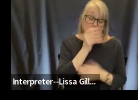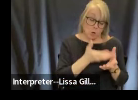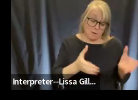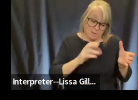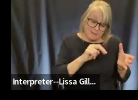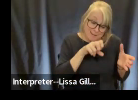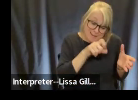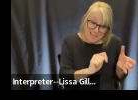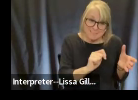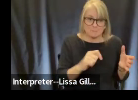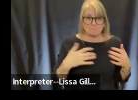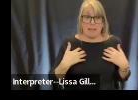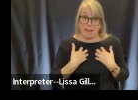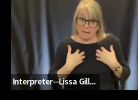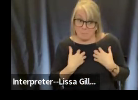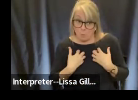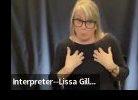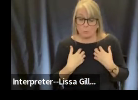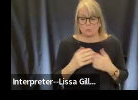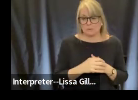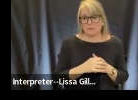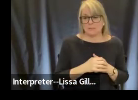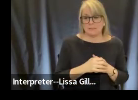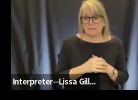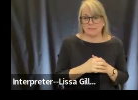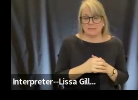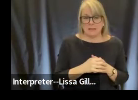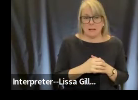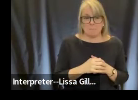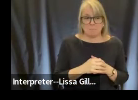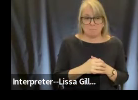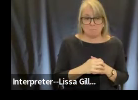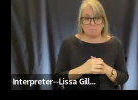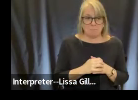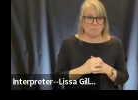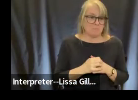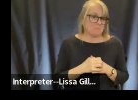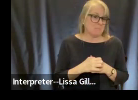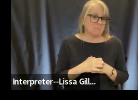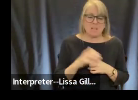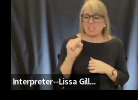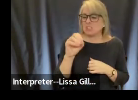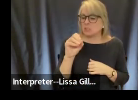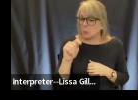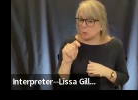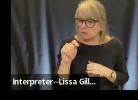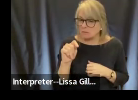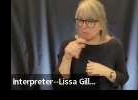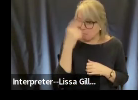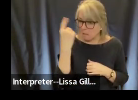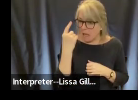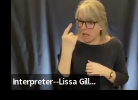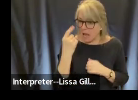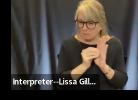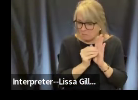be a nice home in that hot temperature we had in the summer, as well as any kind of soot buildup, and make sure that that ventilation